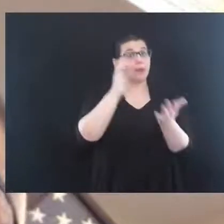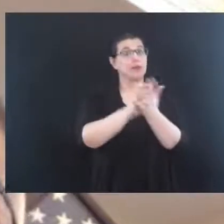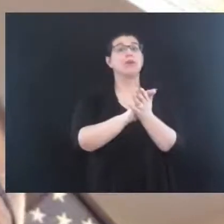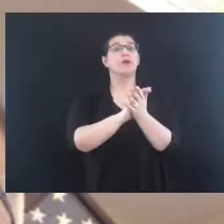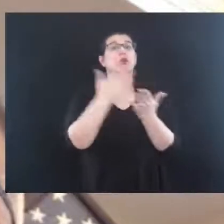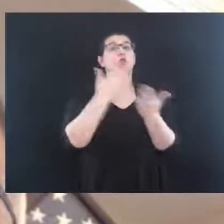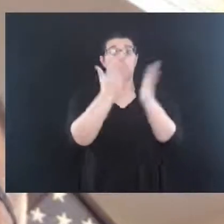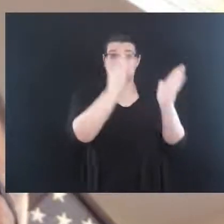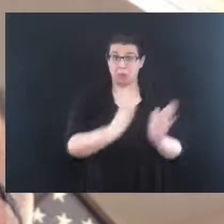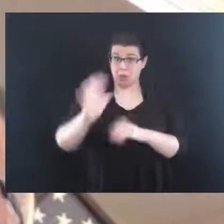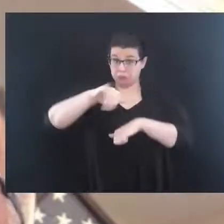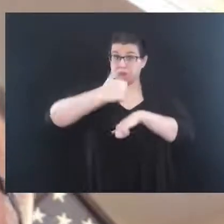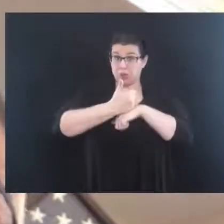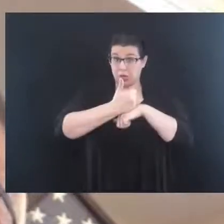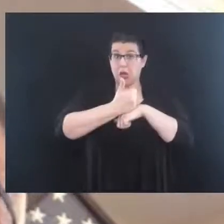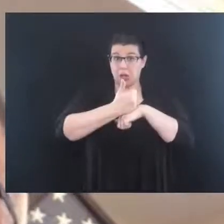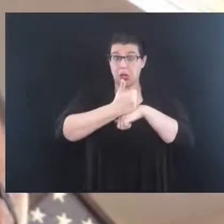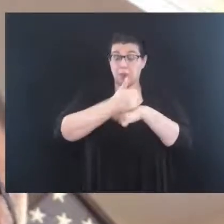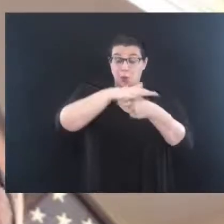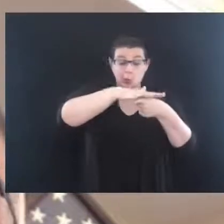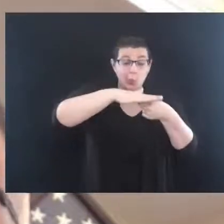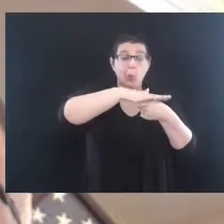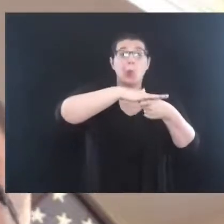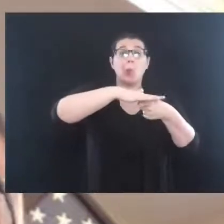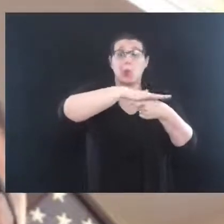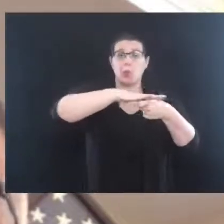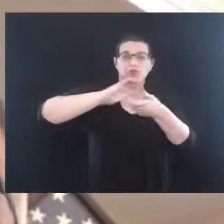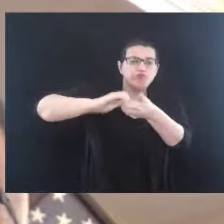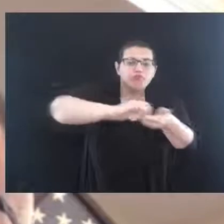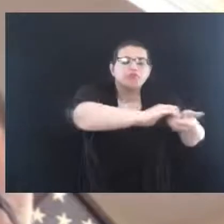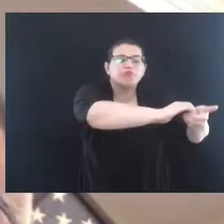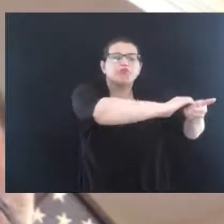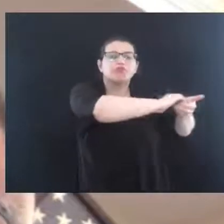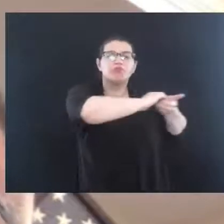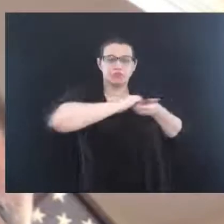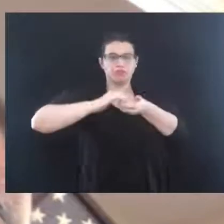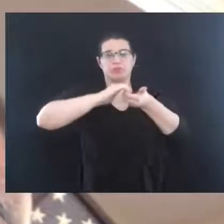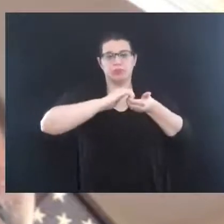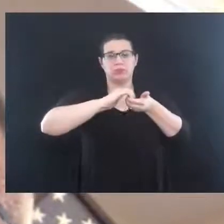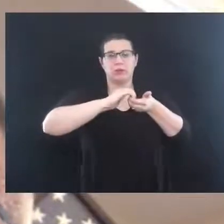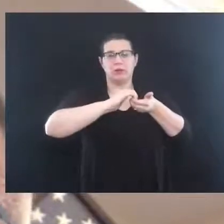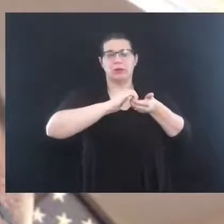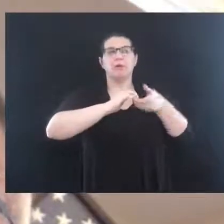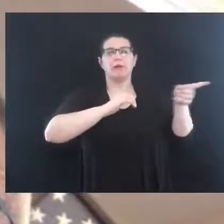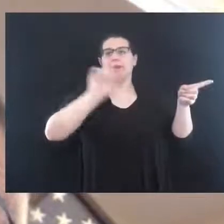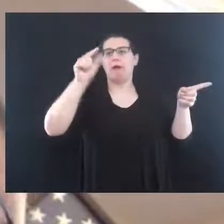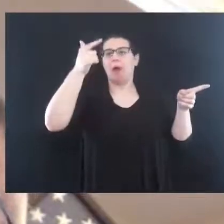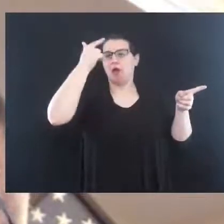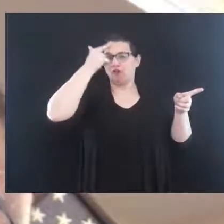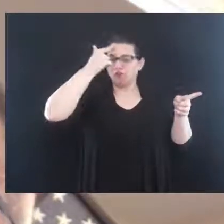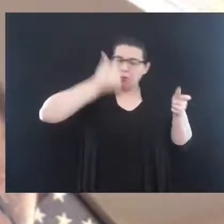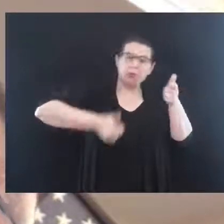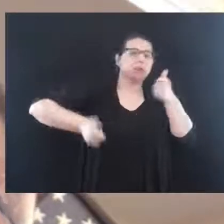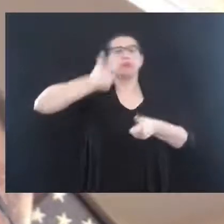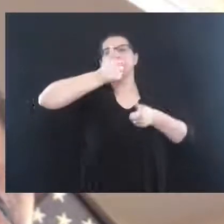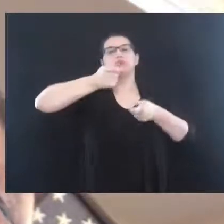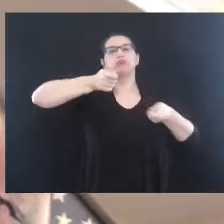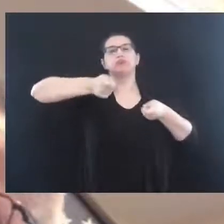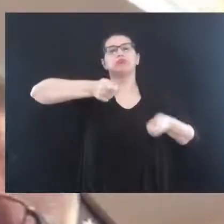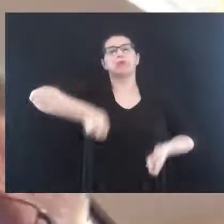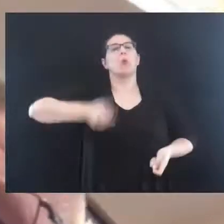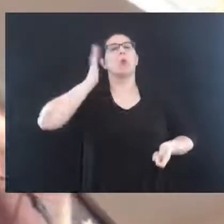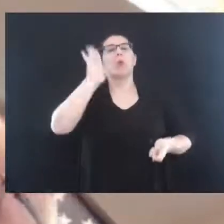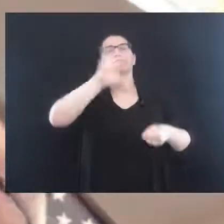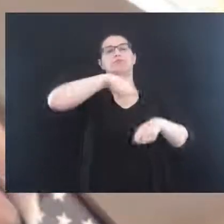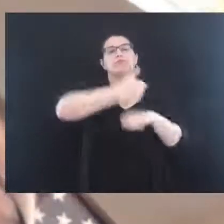great people at the local level working in partnership, and we know what the governor's direction and guidance is to us, and we will carry it out. Thank